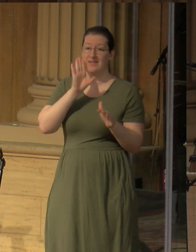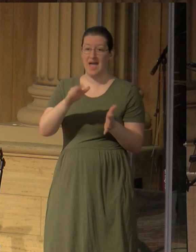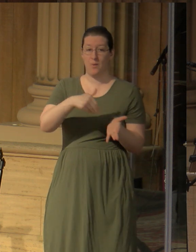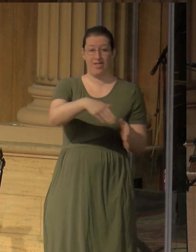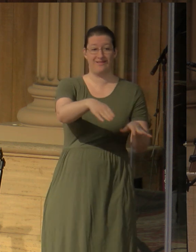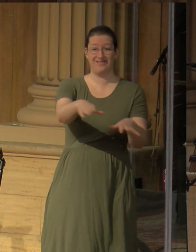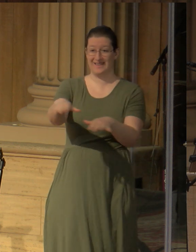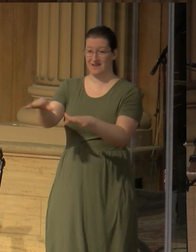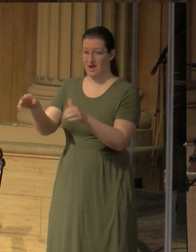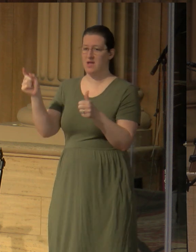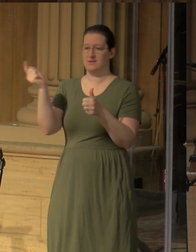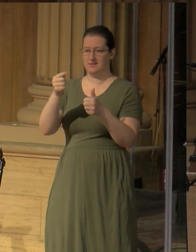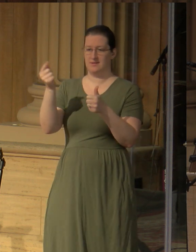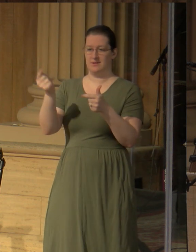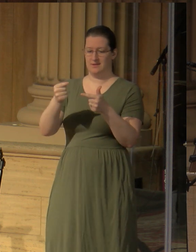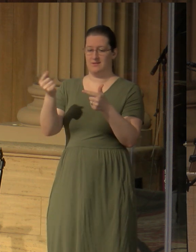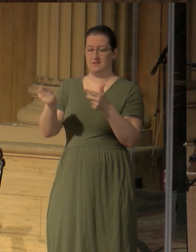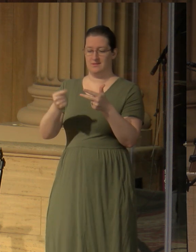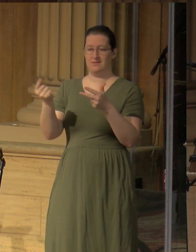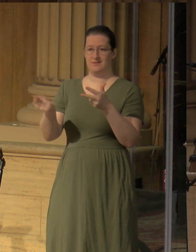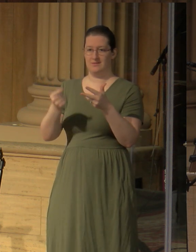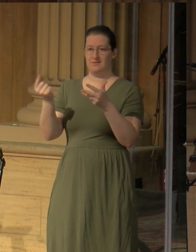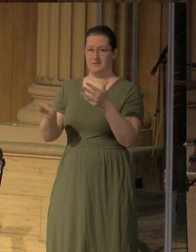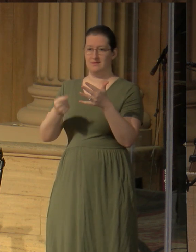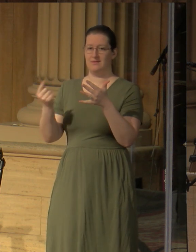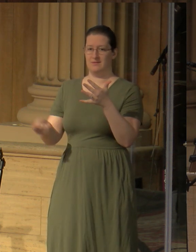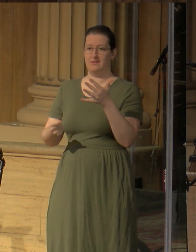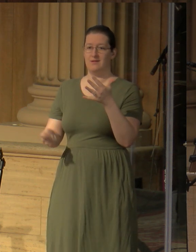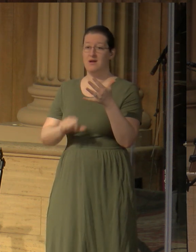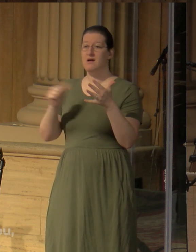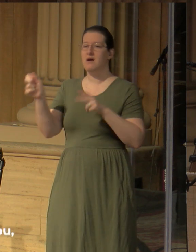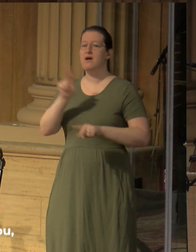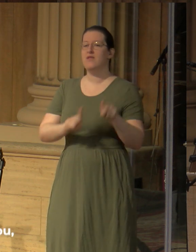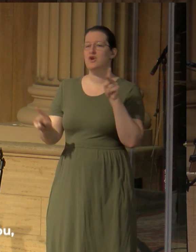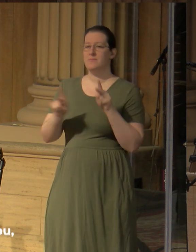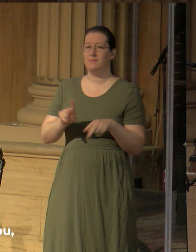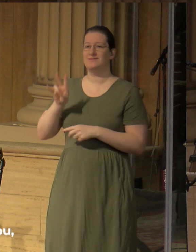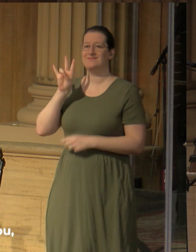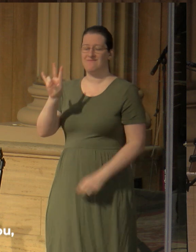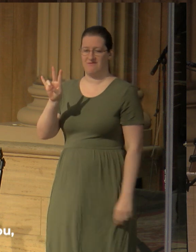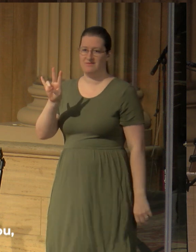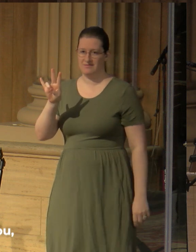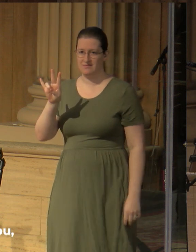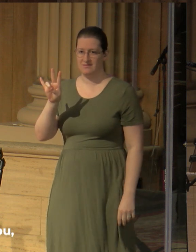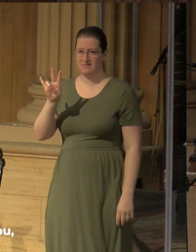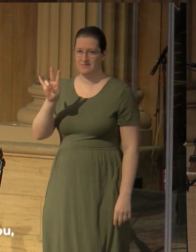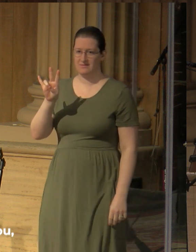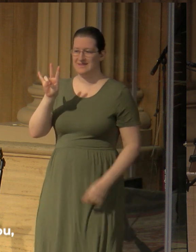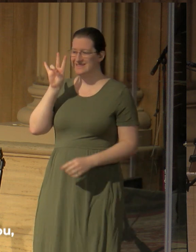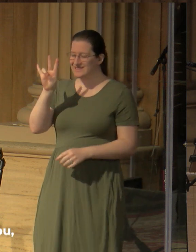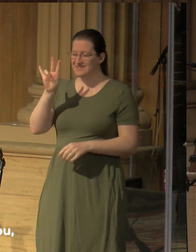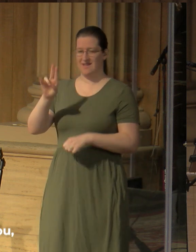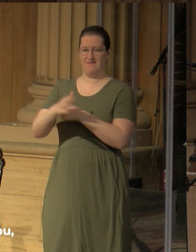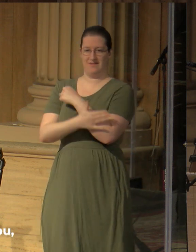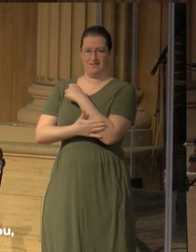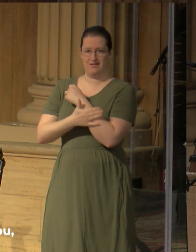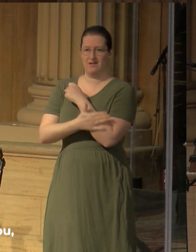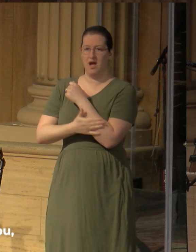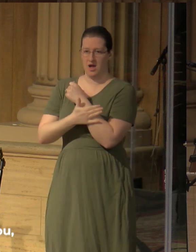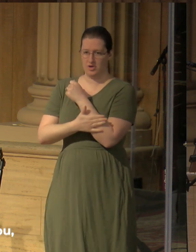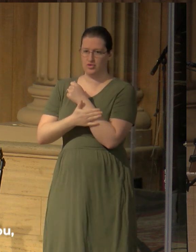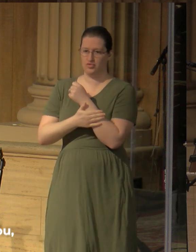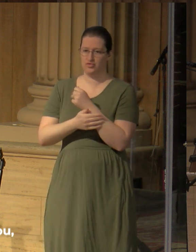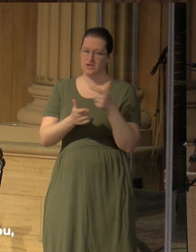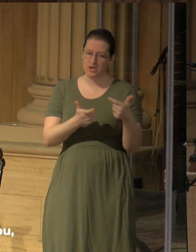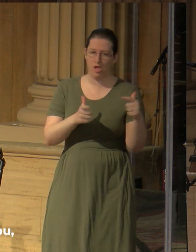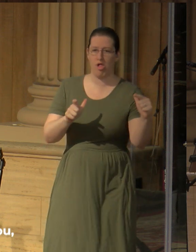the Girgashites, the Amorites, the Canaanites, the Perizzites, the Hivites, and the Jebusites, 7 nations more numerous and mighty